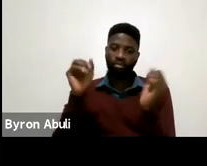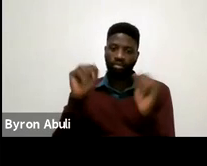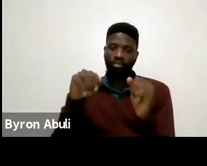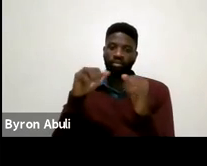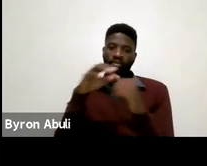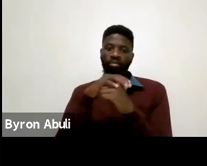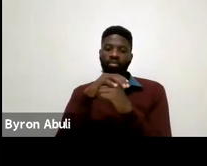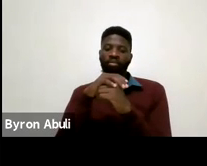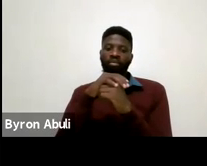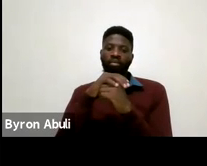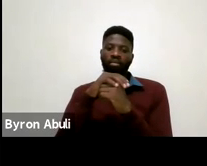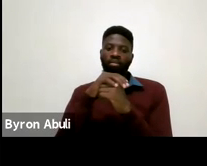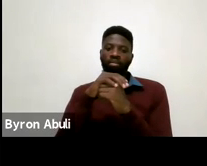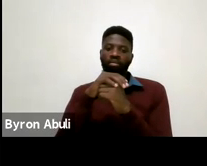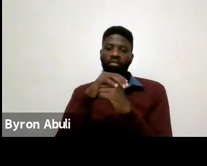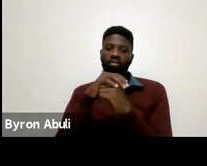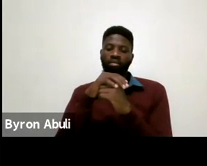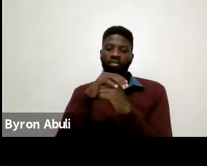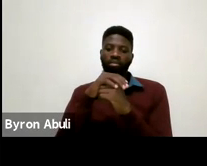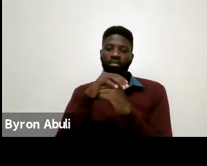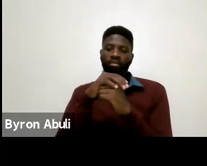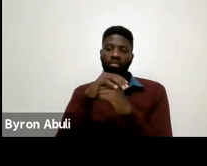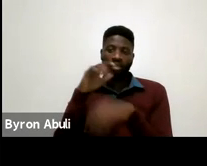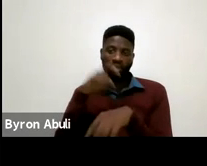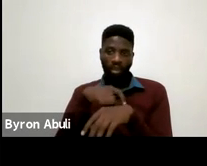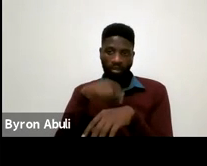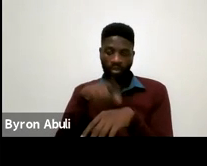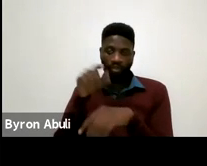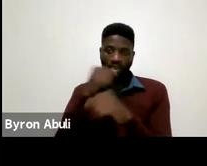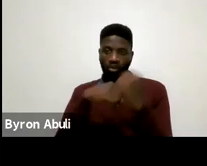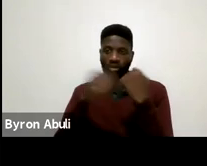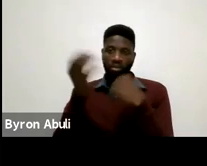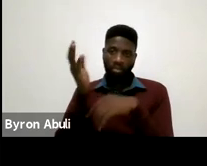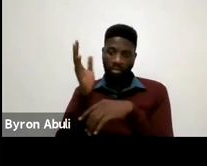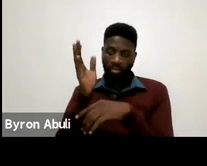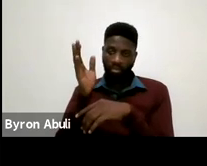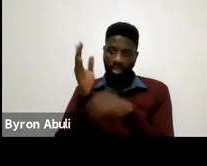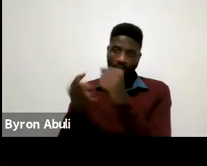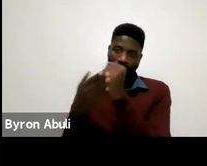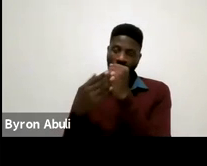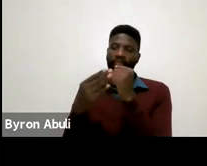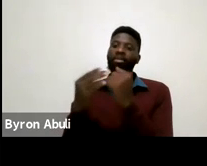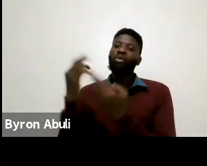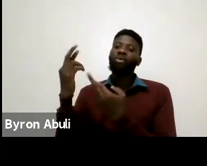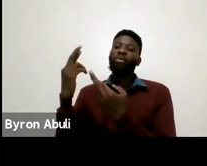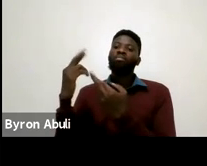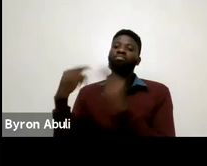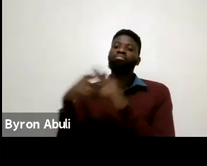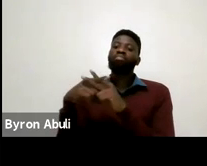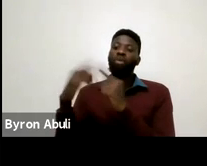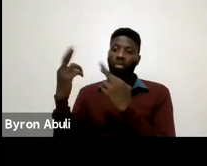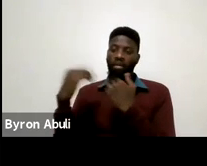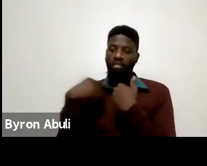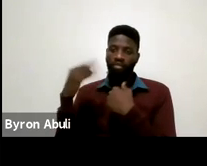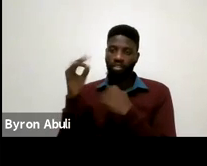at the end of it, when you give back, you build hope. And where there is hope, there is a future. I didn't